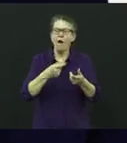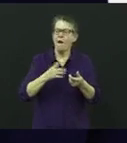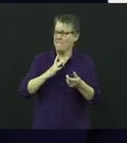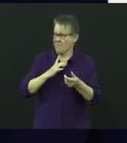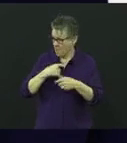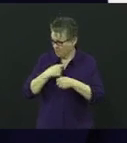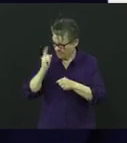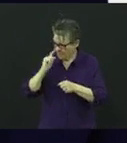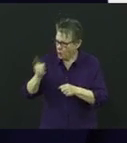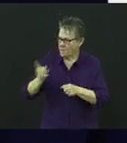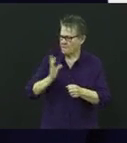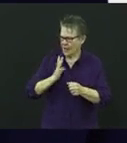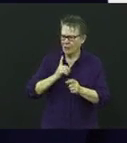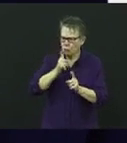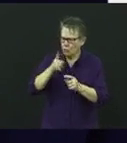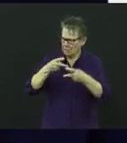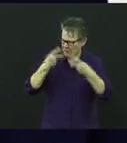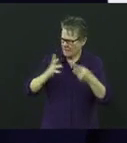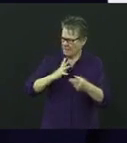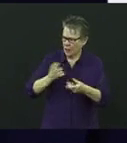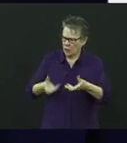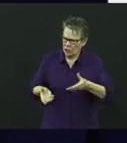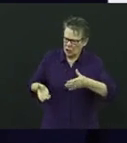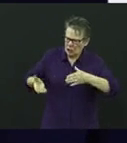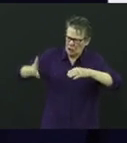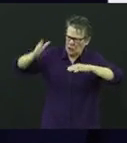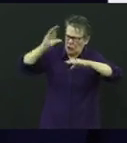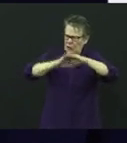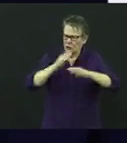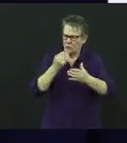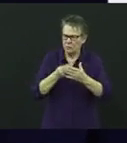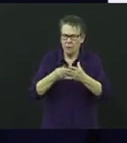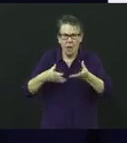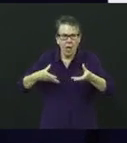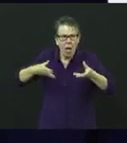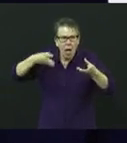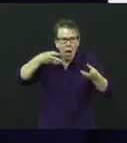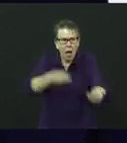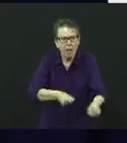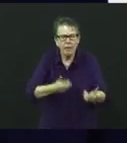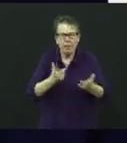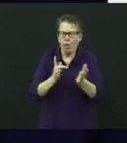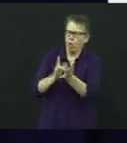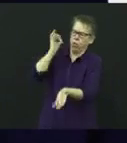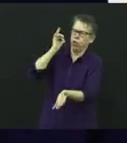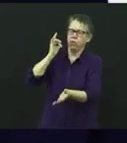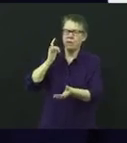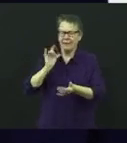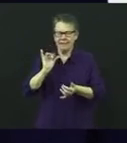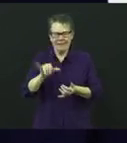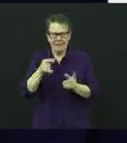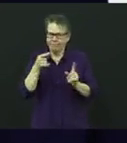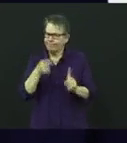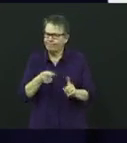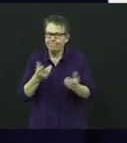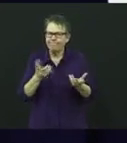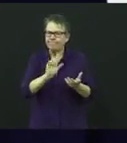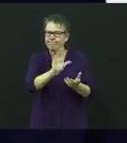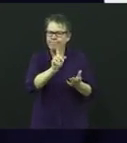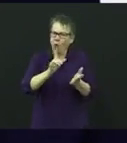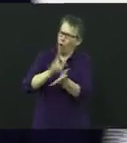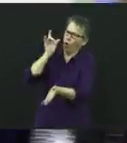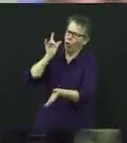will spread donations and procurement to the people that need it the most evenly across the state. I'd just